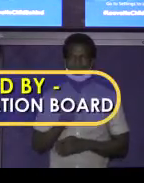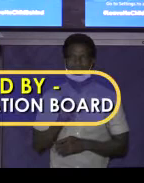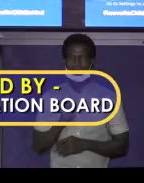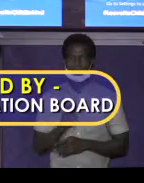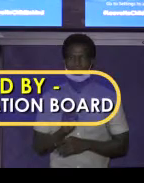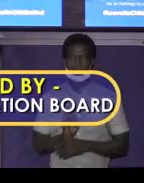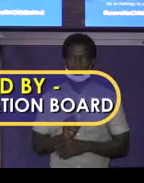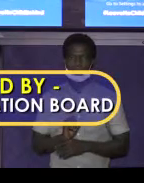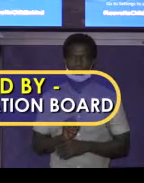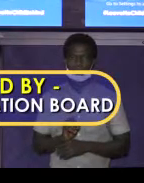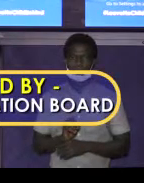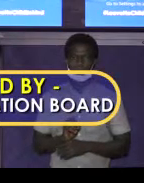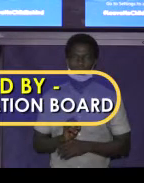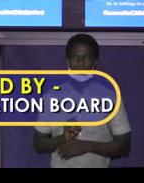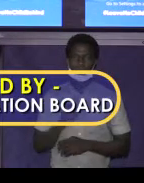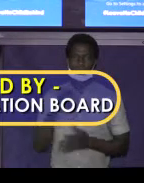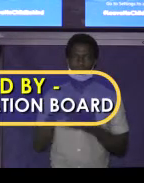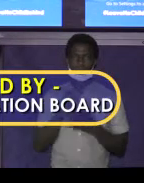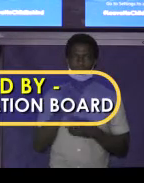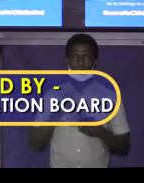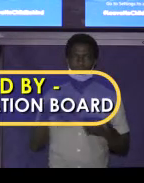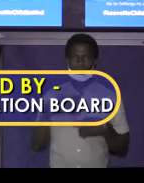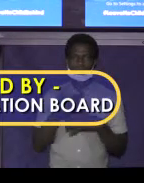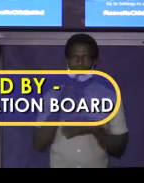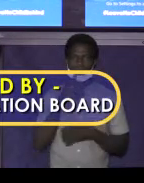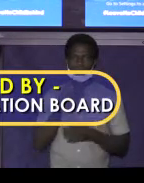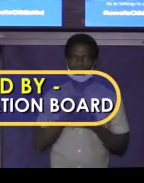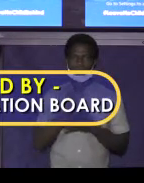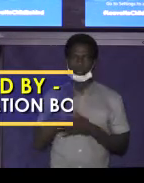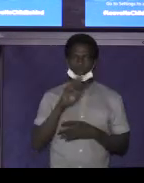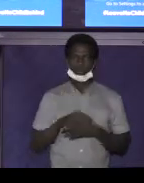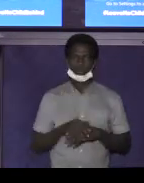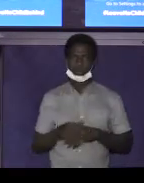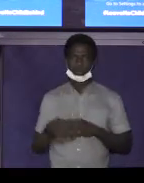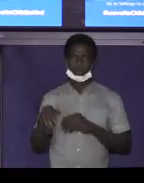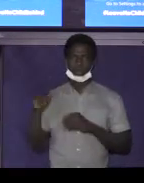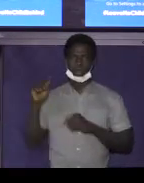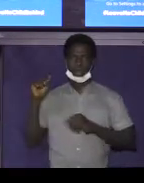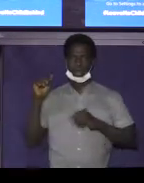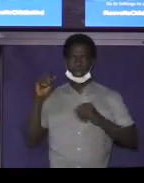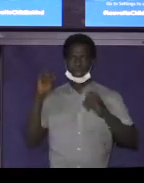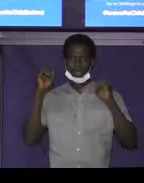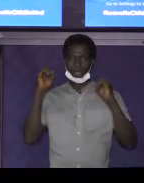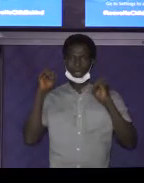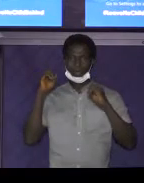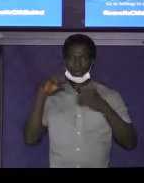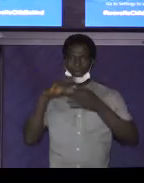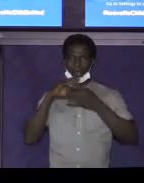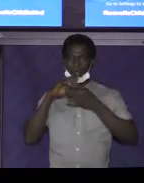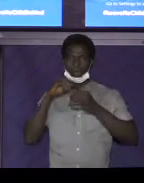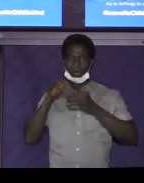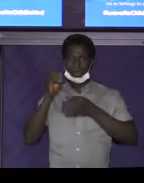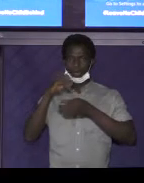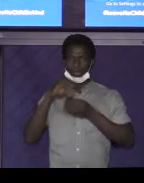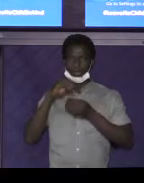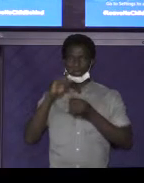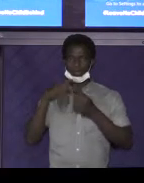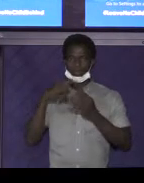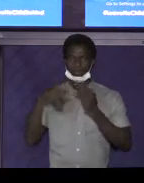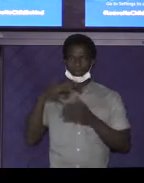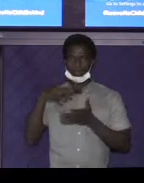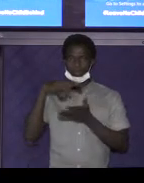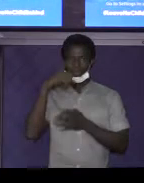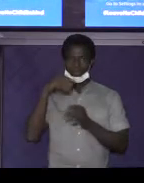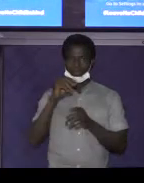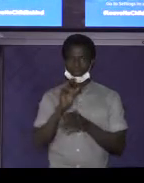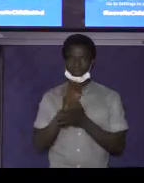Board, LASUBEB. It is to ensure that you're academically engaged in addition to what you're learning in school. I am Auntie